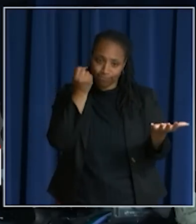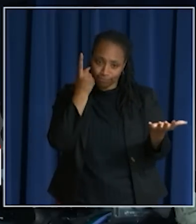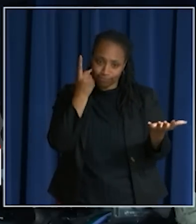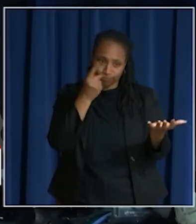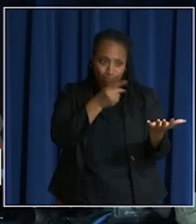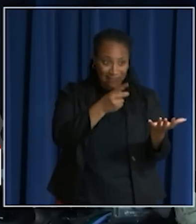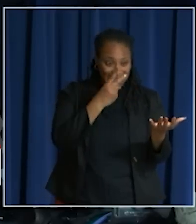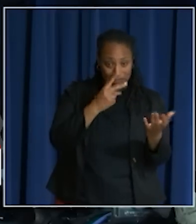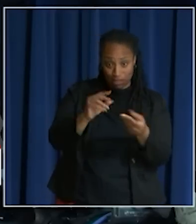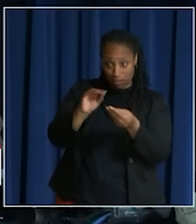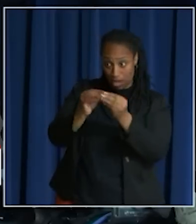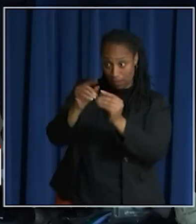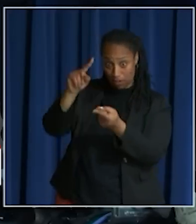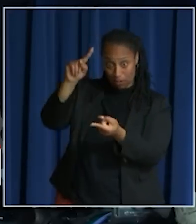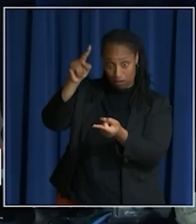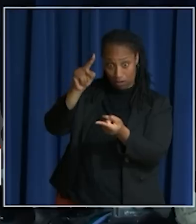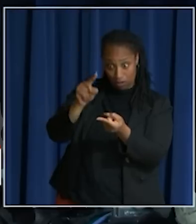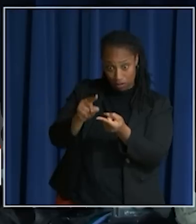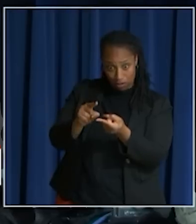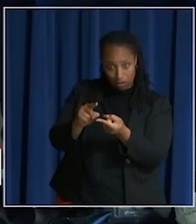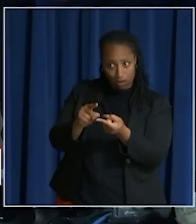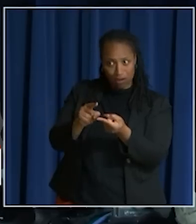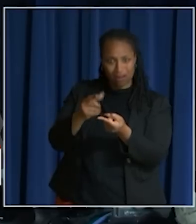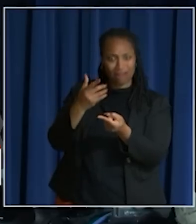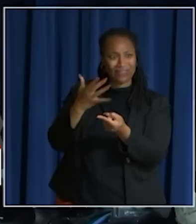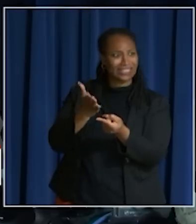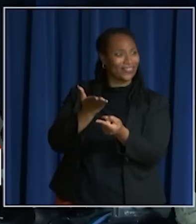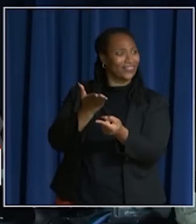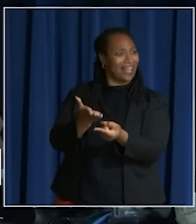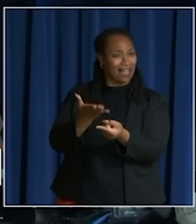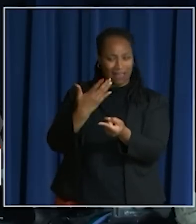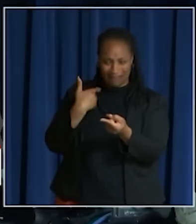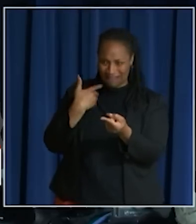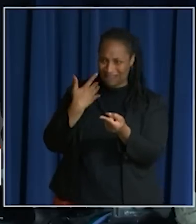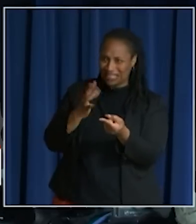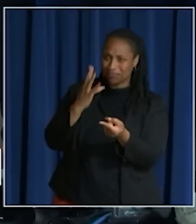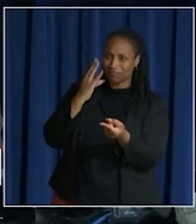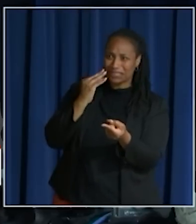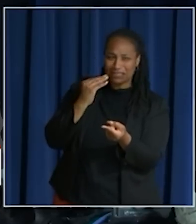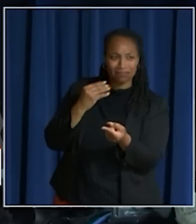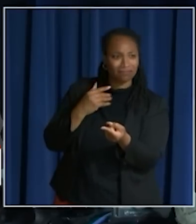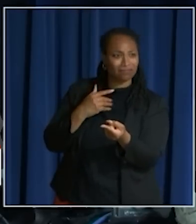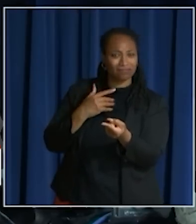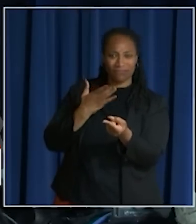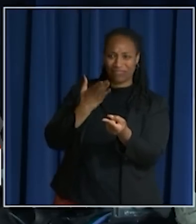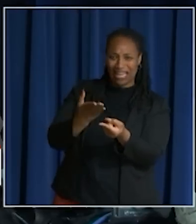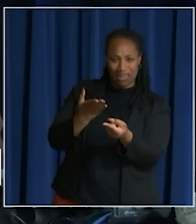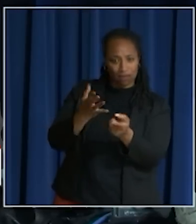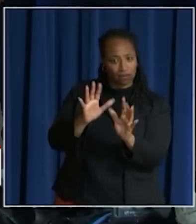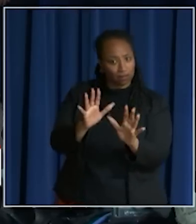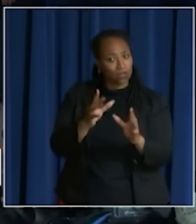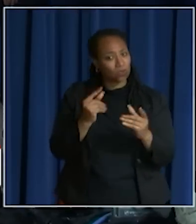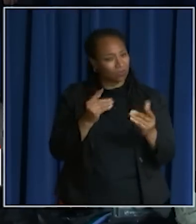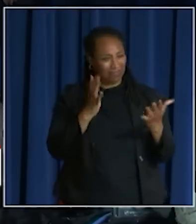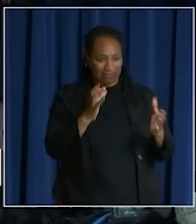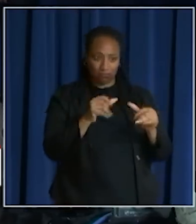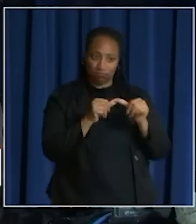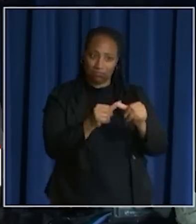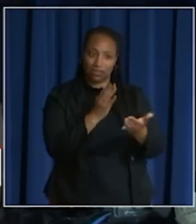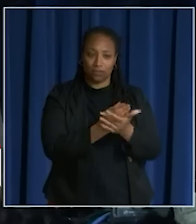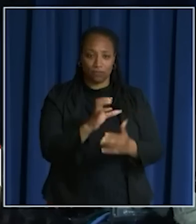that. We work every day to stop crime. Thank you, everybody.